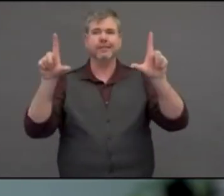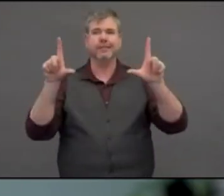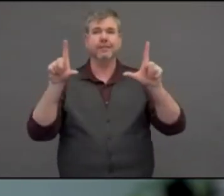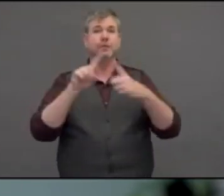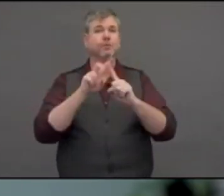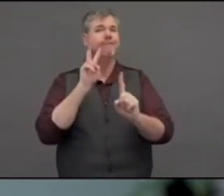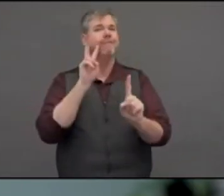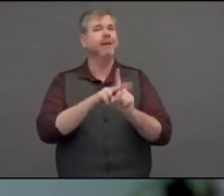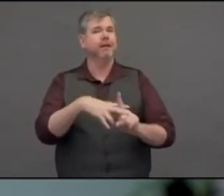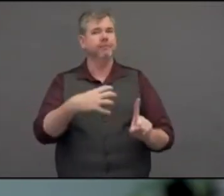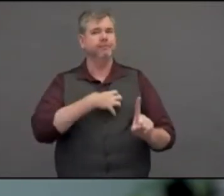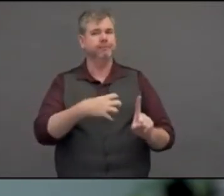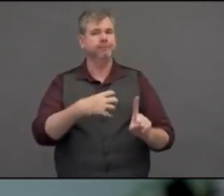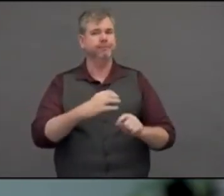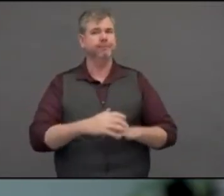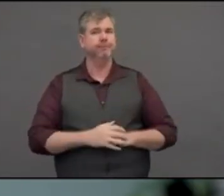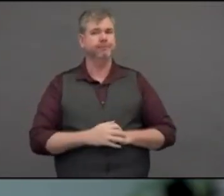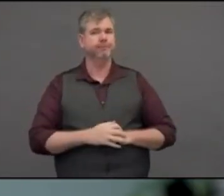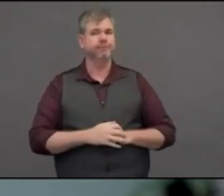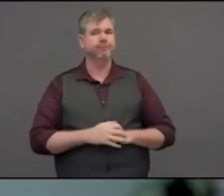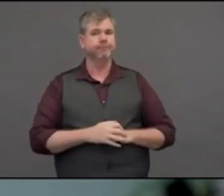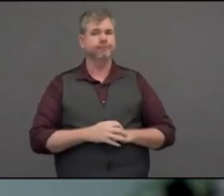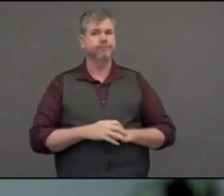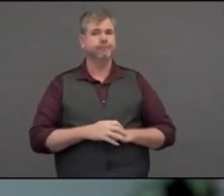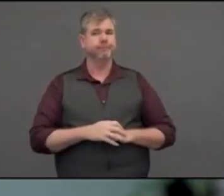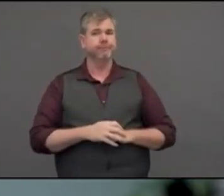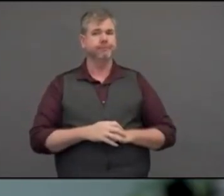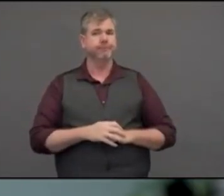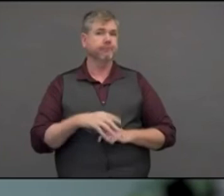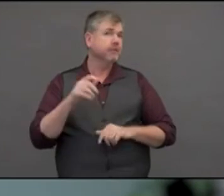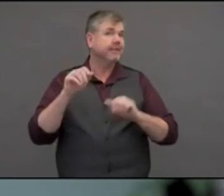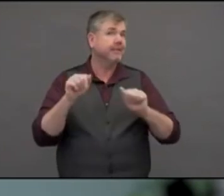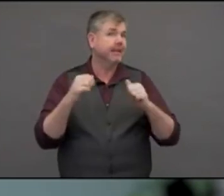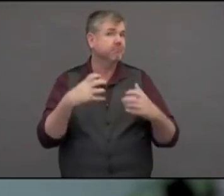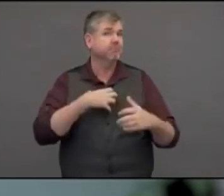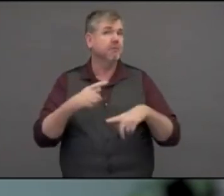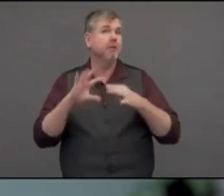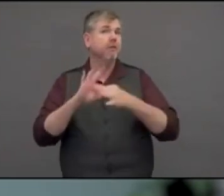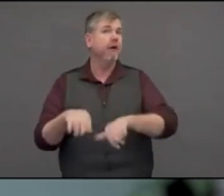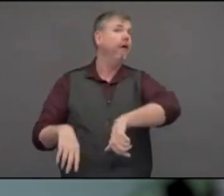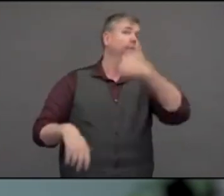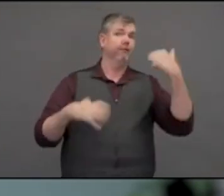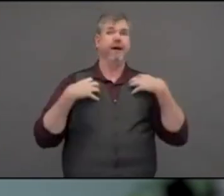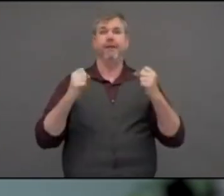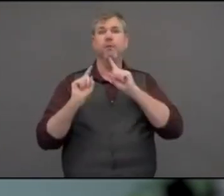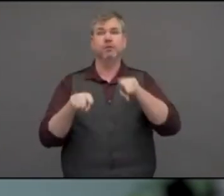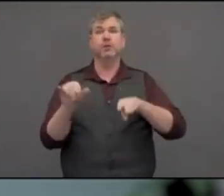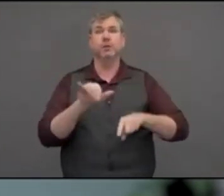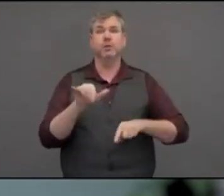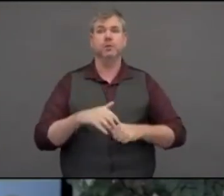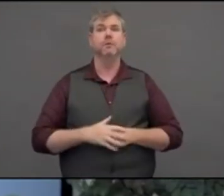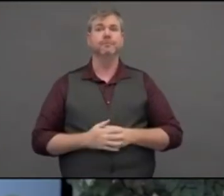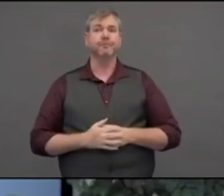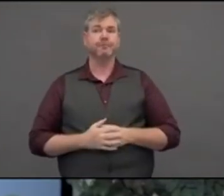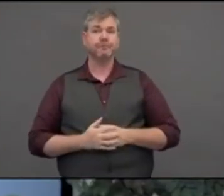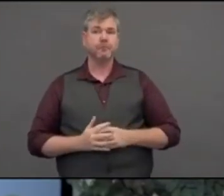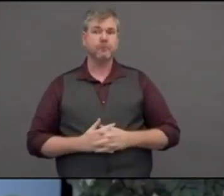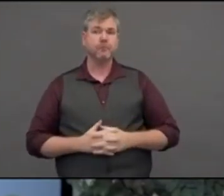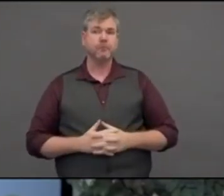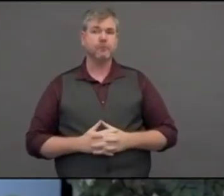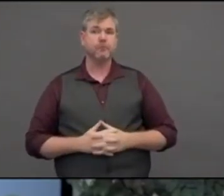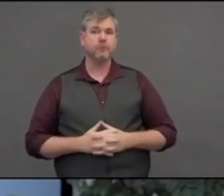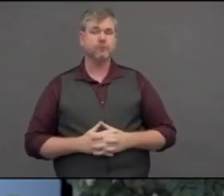the other health orders too, but it specifically includes this testing order. Now,